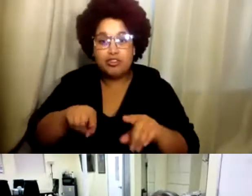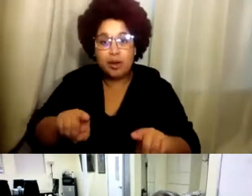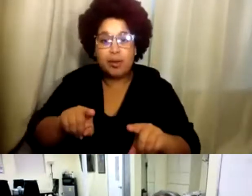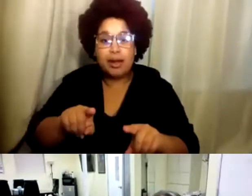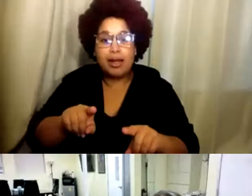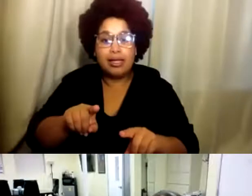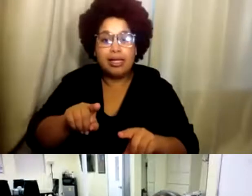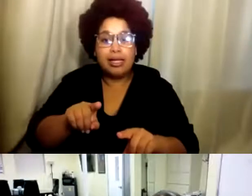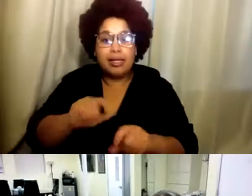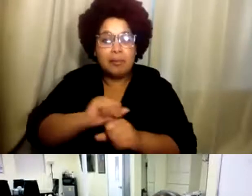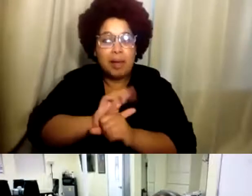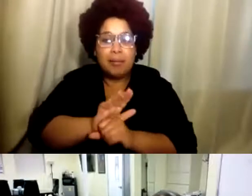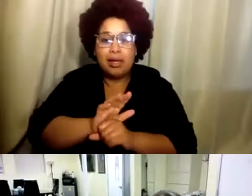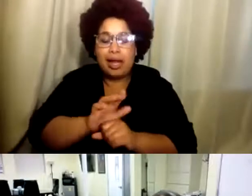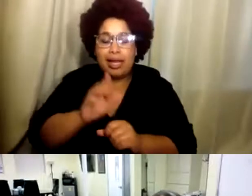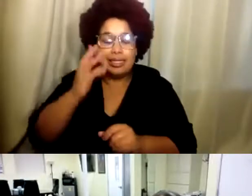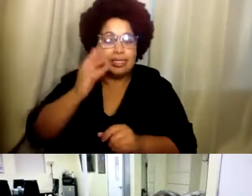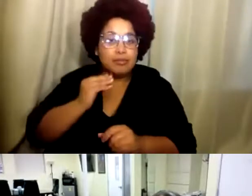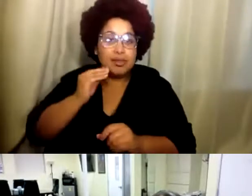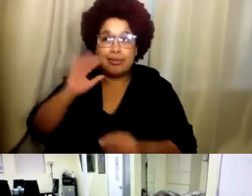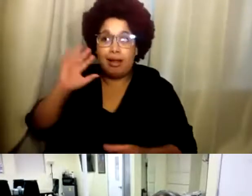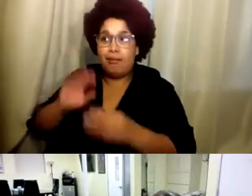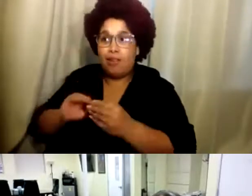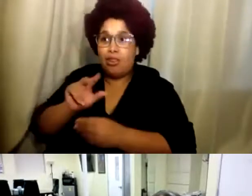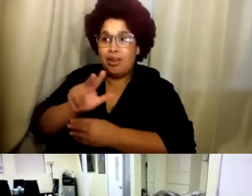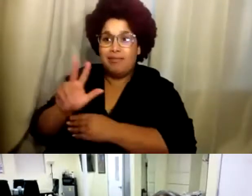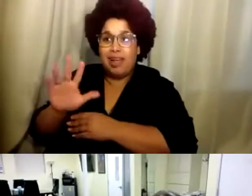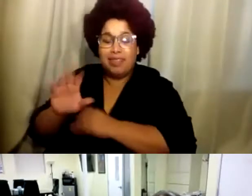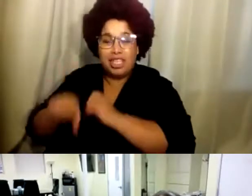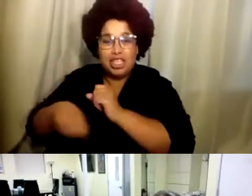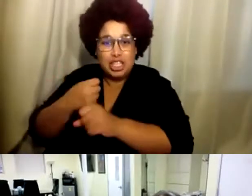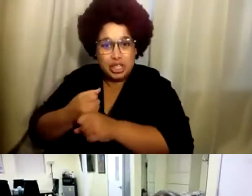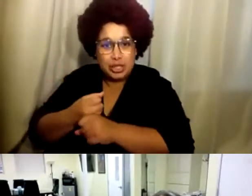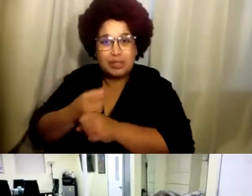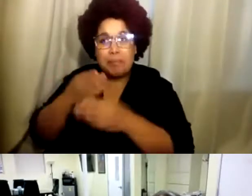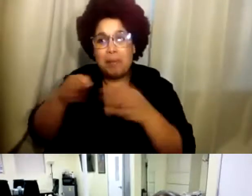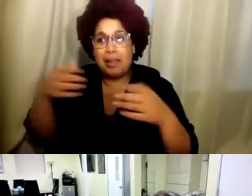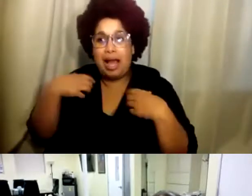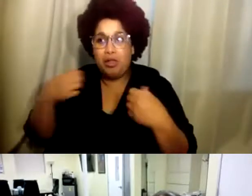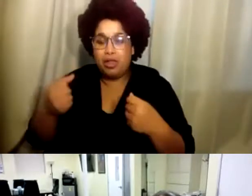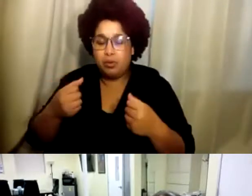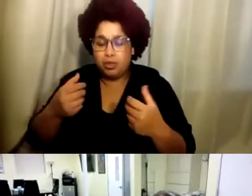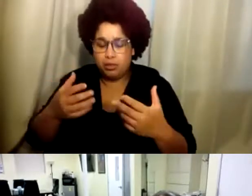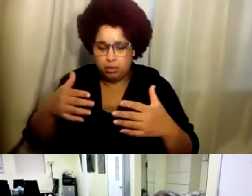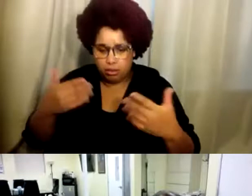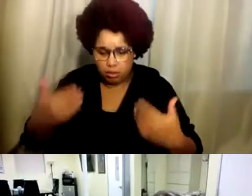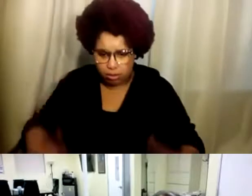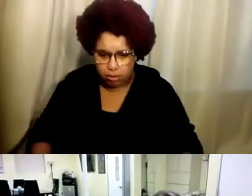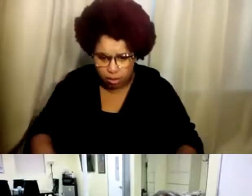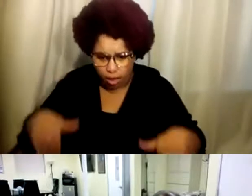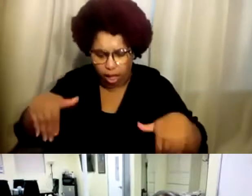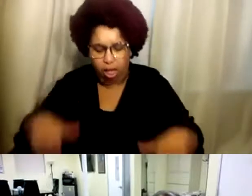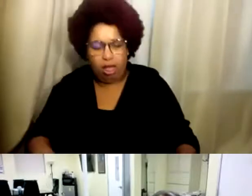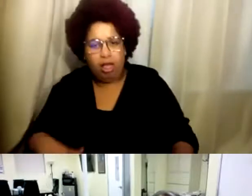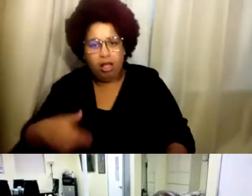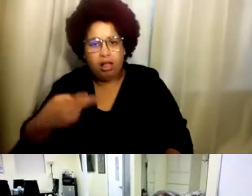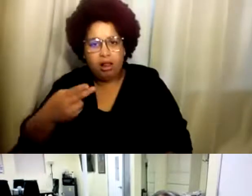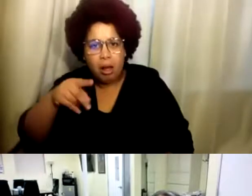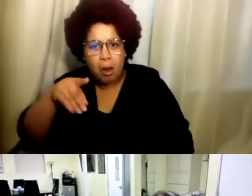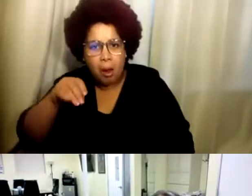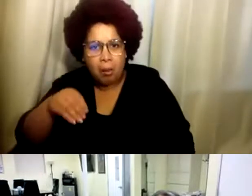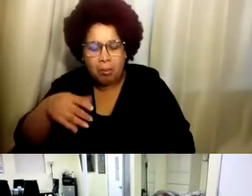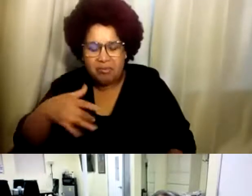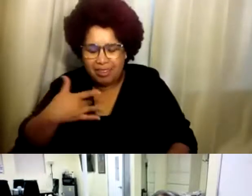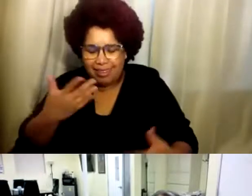point in my career of 35 years in public health, seeing the incredible number of deaths in